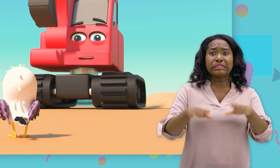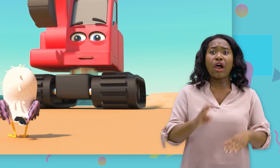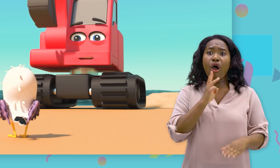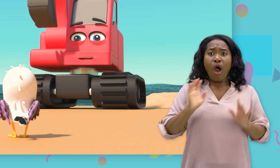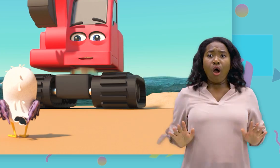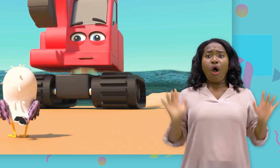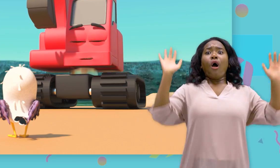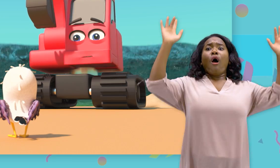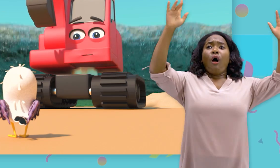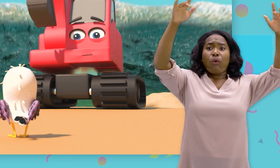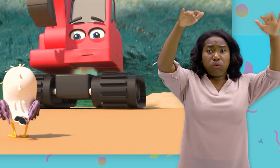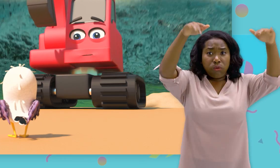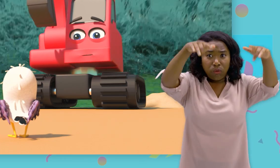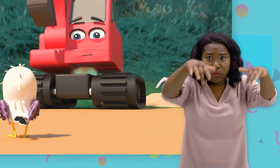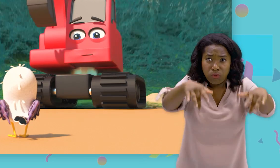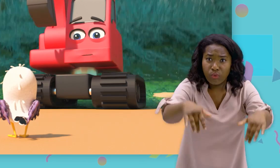Watch out, away.